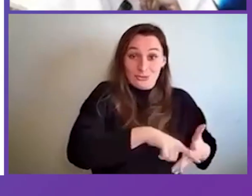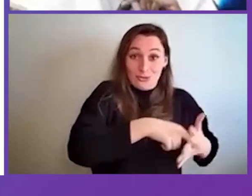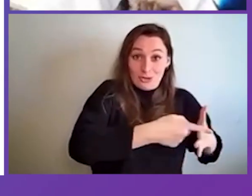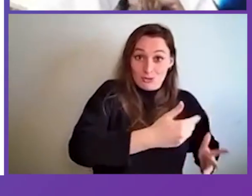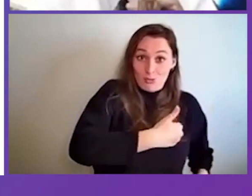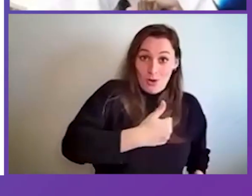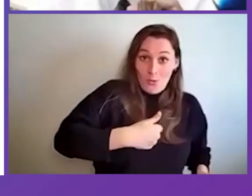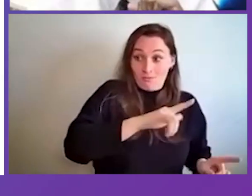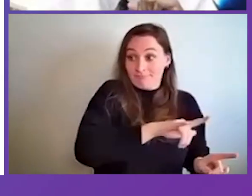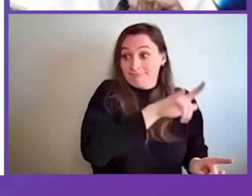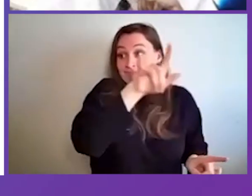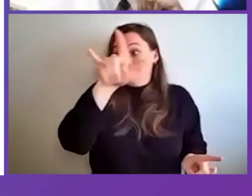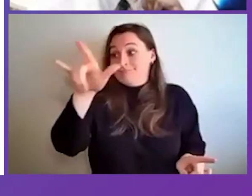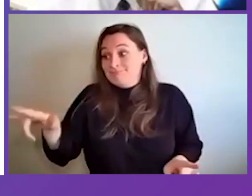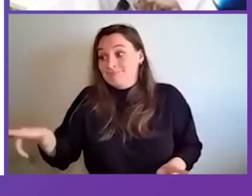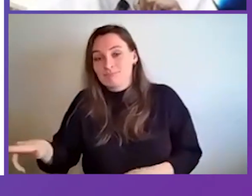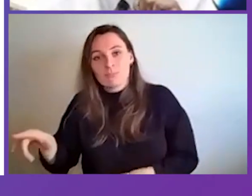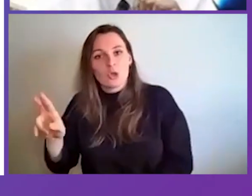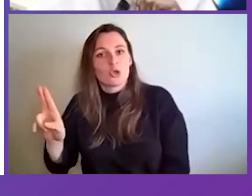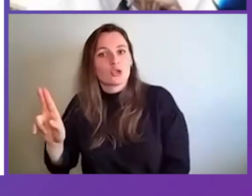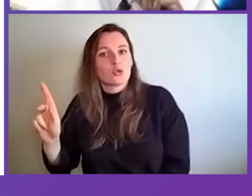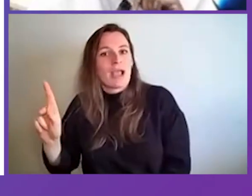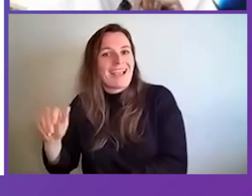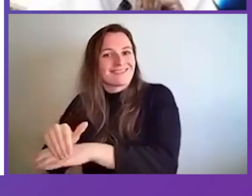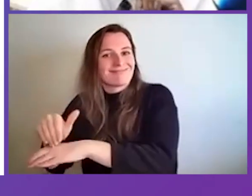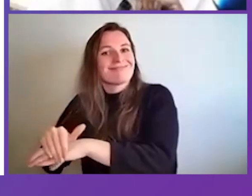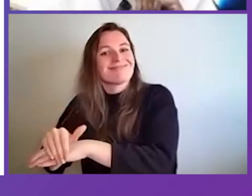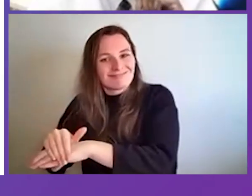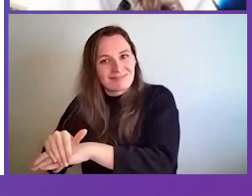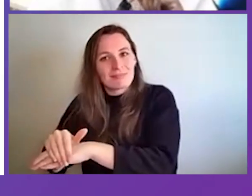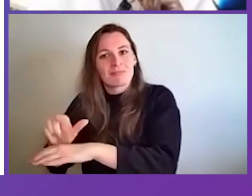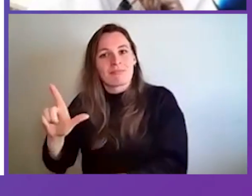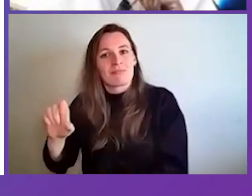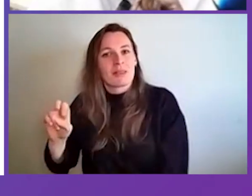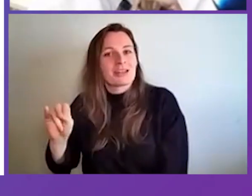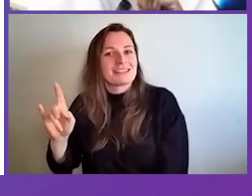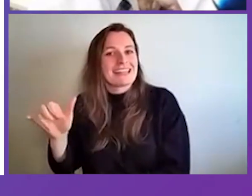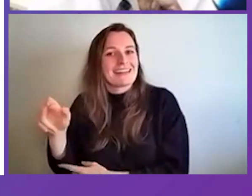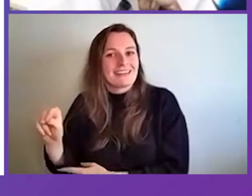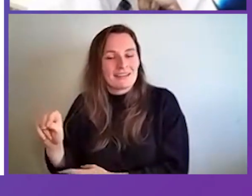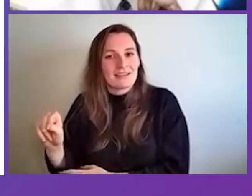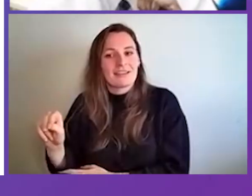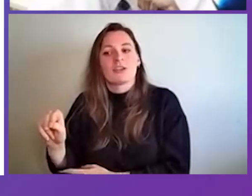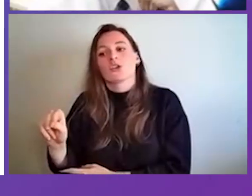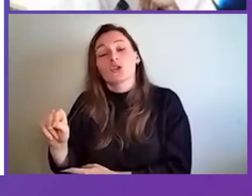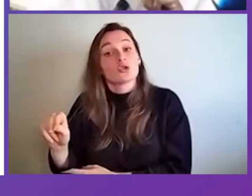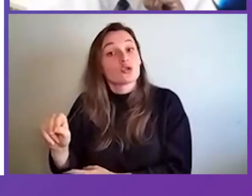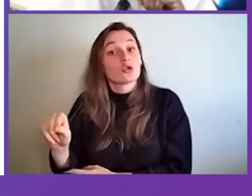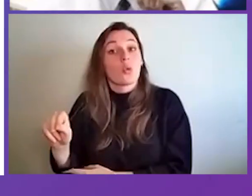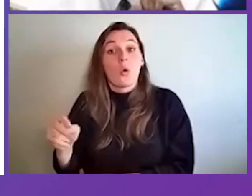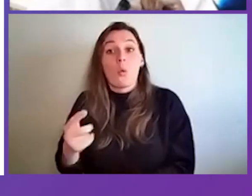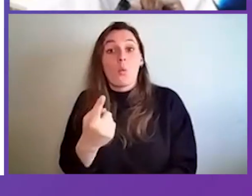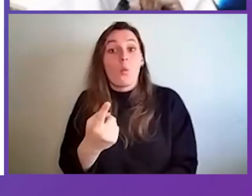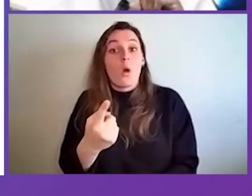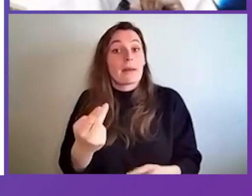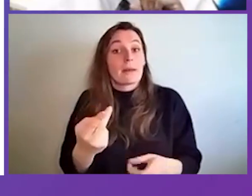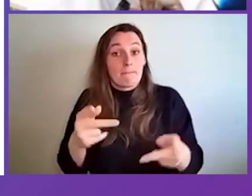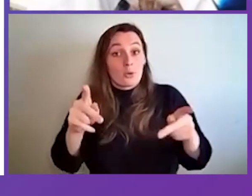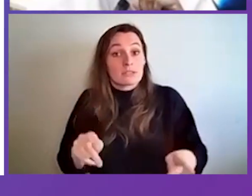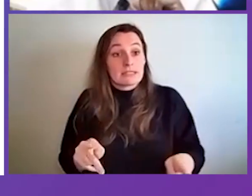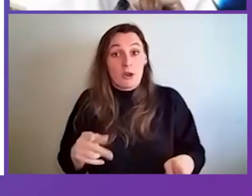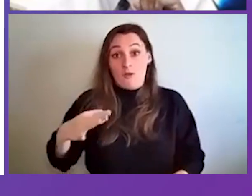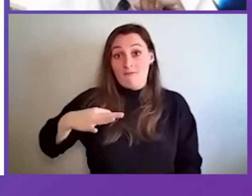user flew with and attached this little data logger to their wheelchair, and we